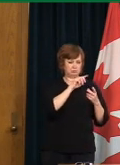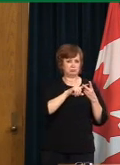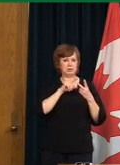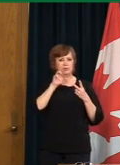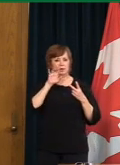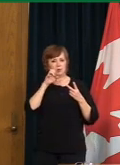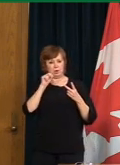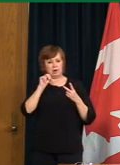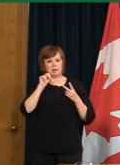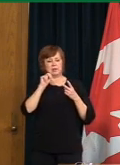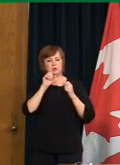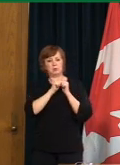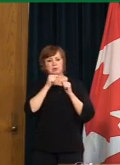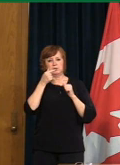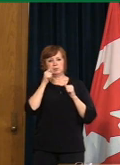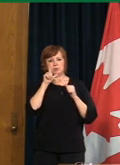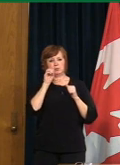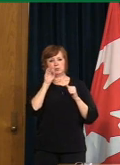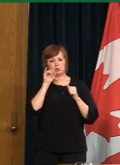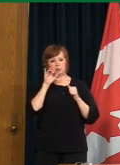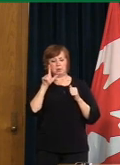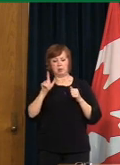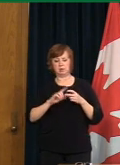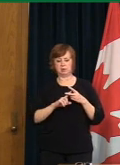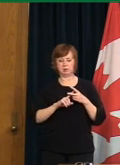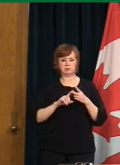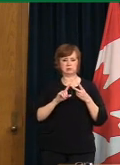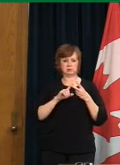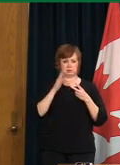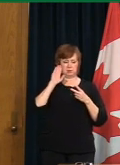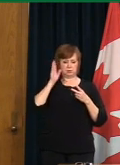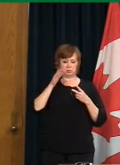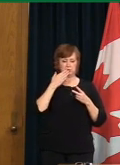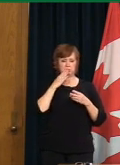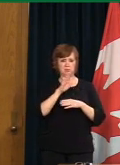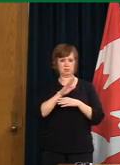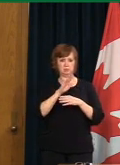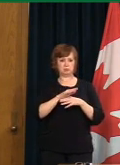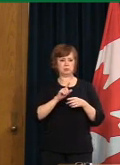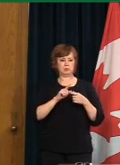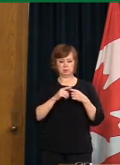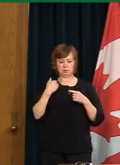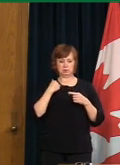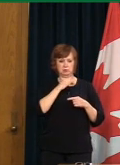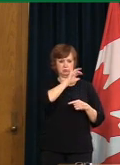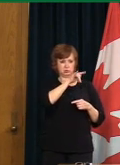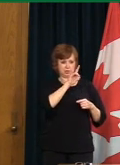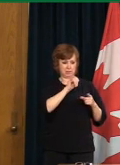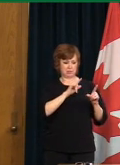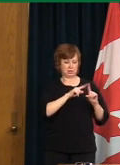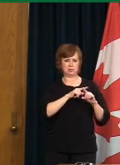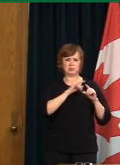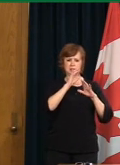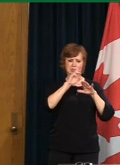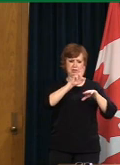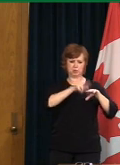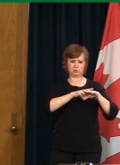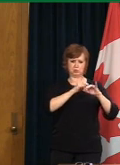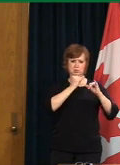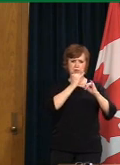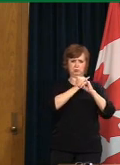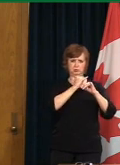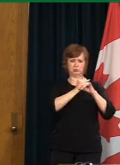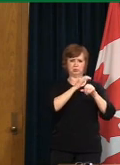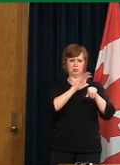Good afternoon. Question for the Premier. In July, the National Institute on Aging gave provinces some